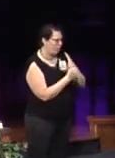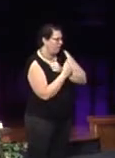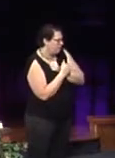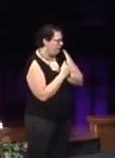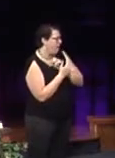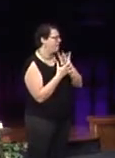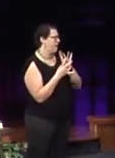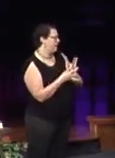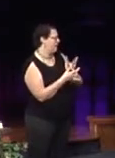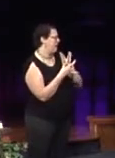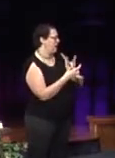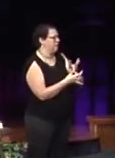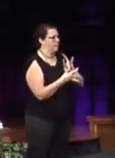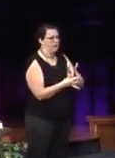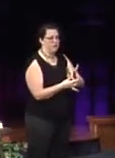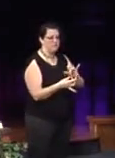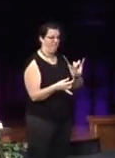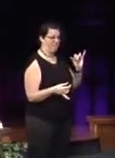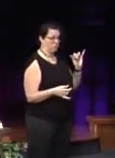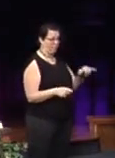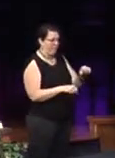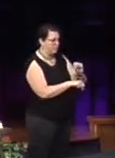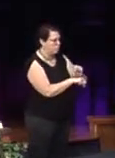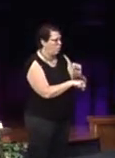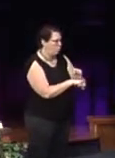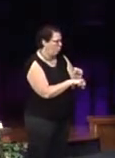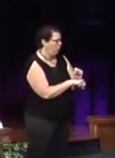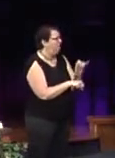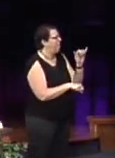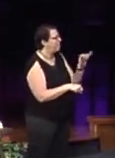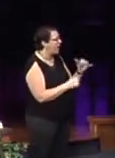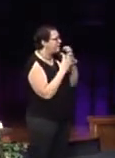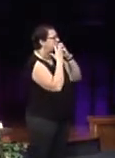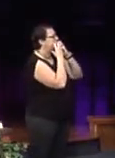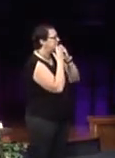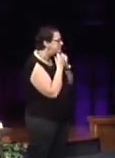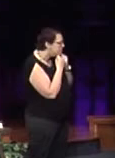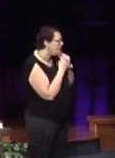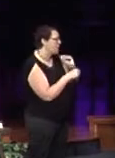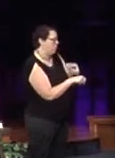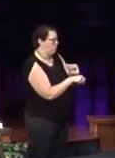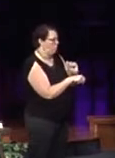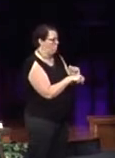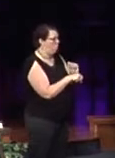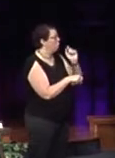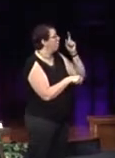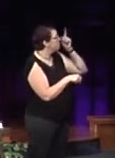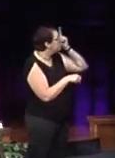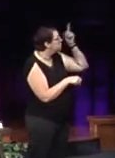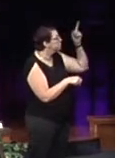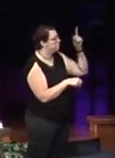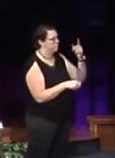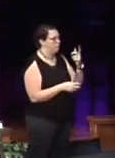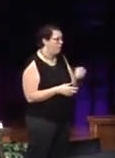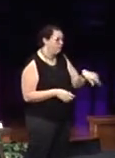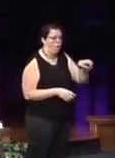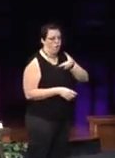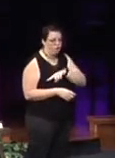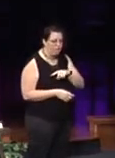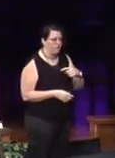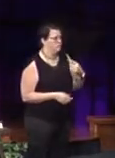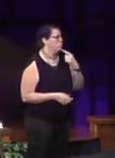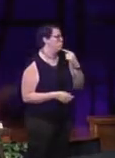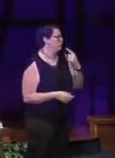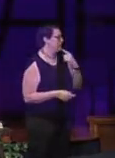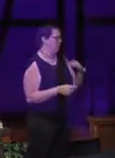connectedness. That's the work. That is the holy, sacred work of one who says they are spiritual. And